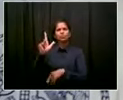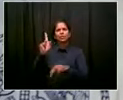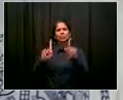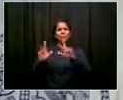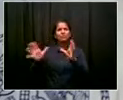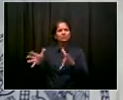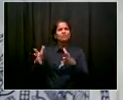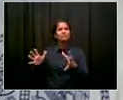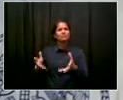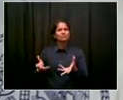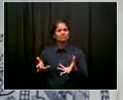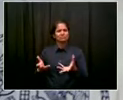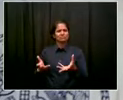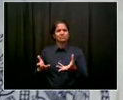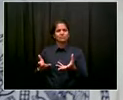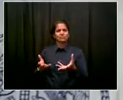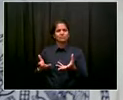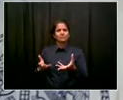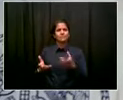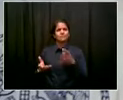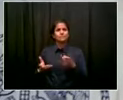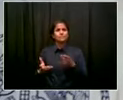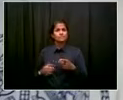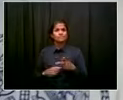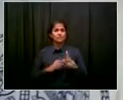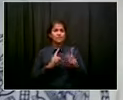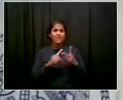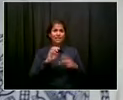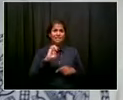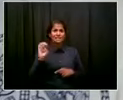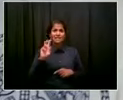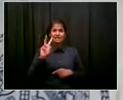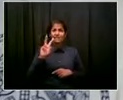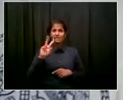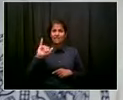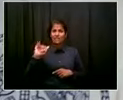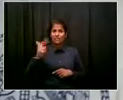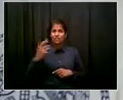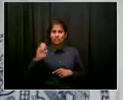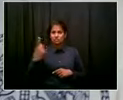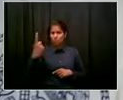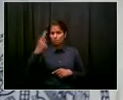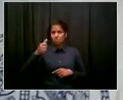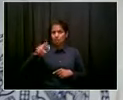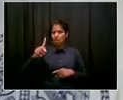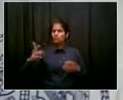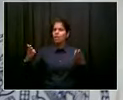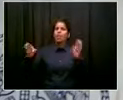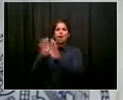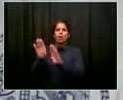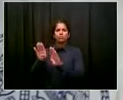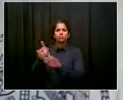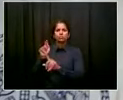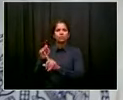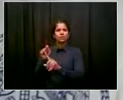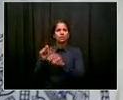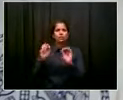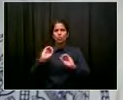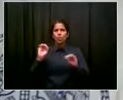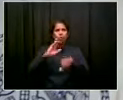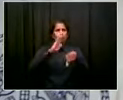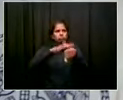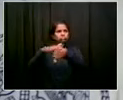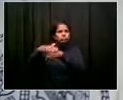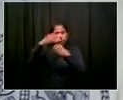um the east village without any notice to the community hours before it's scheduled closure so can you first say